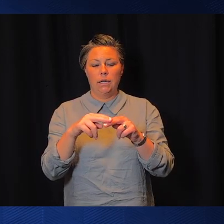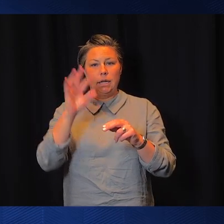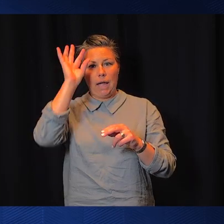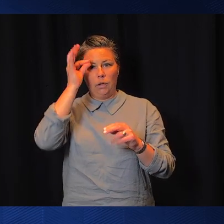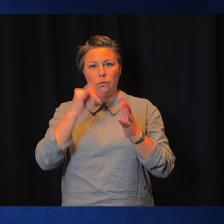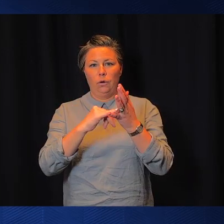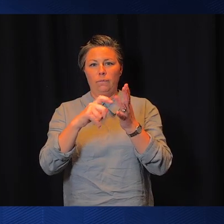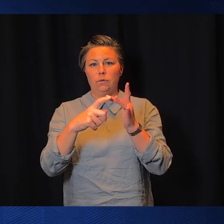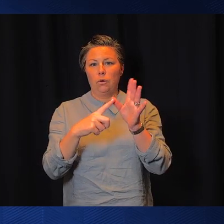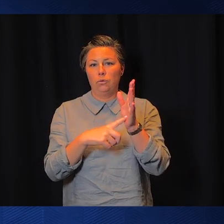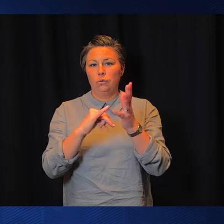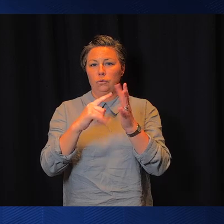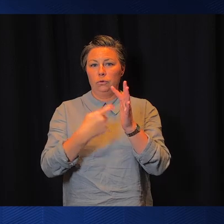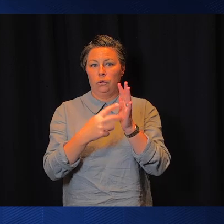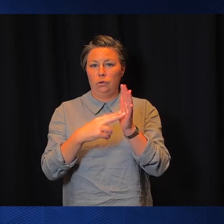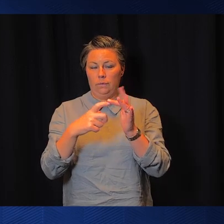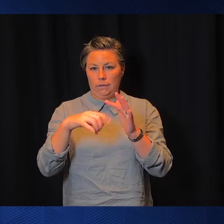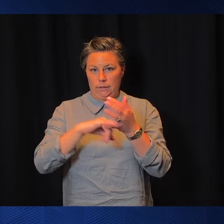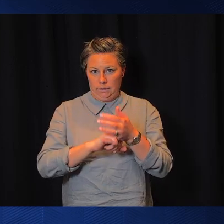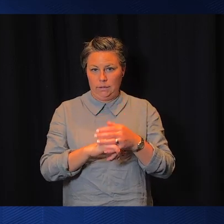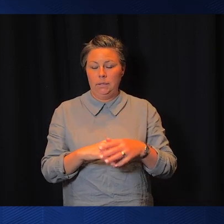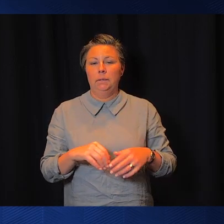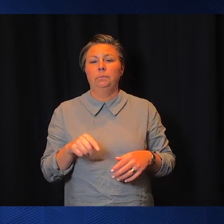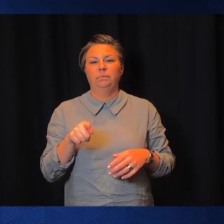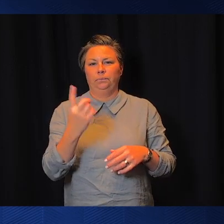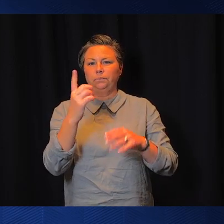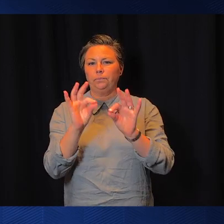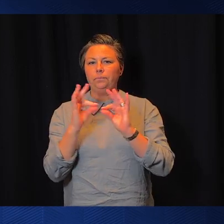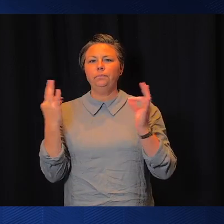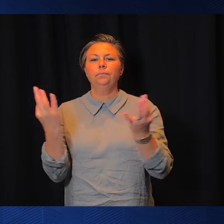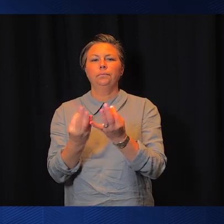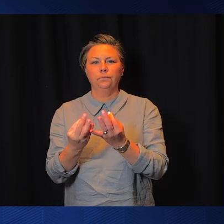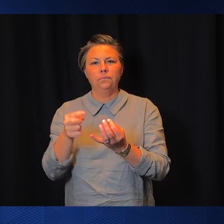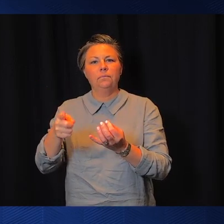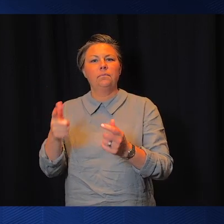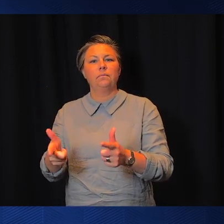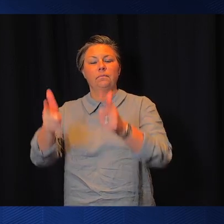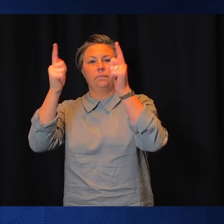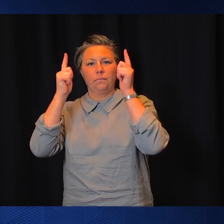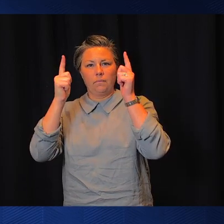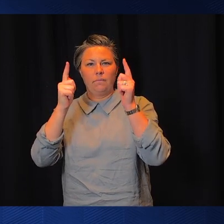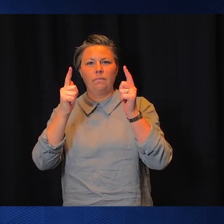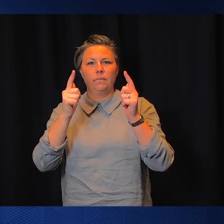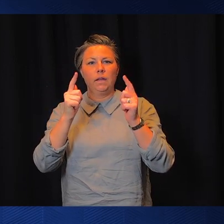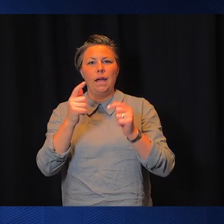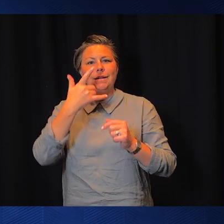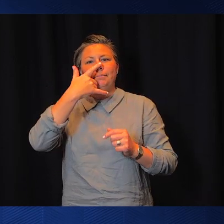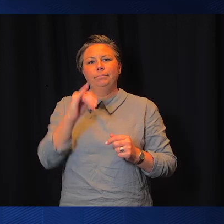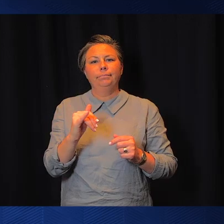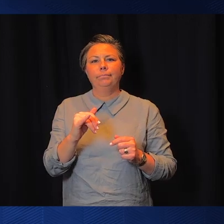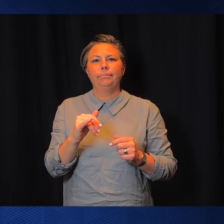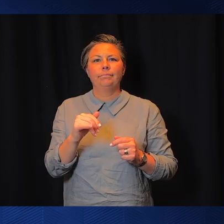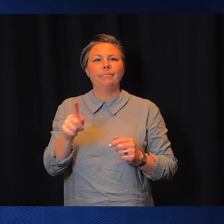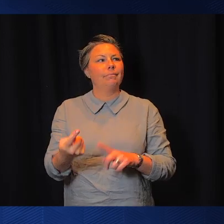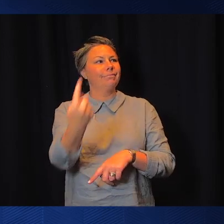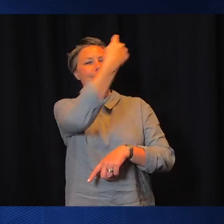Fiji. And Wani is the executive director of FCOS. Unfortunately, she's speaking in